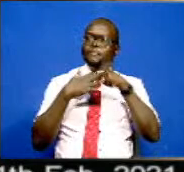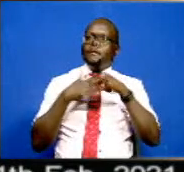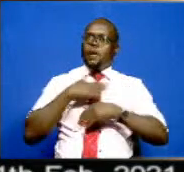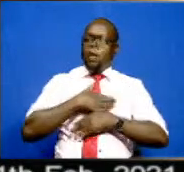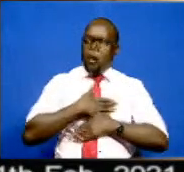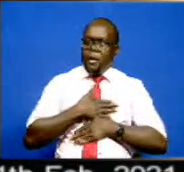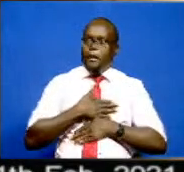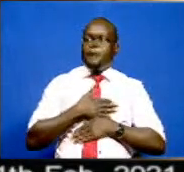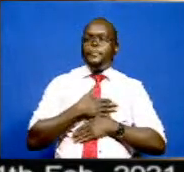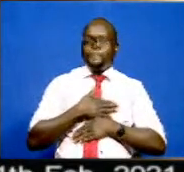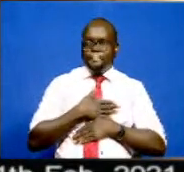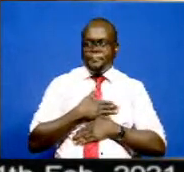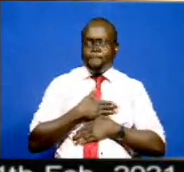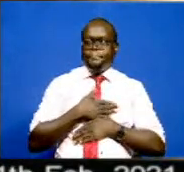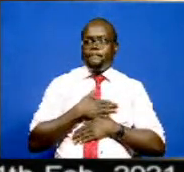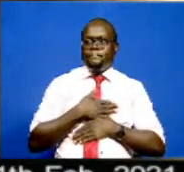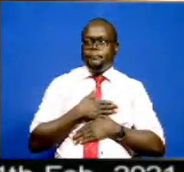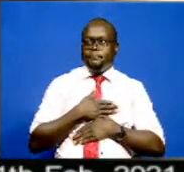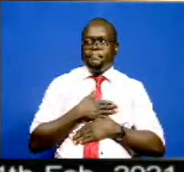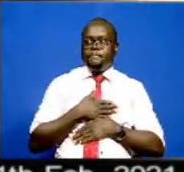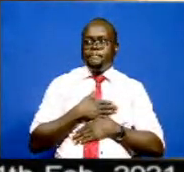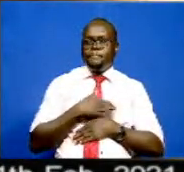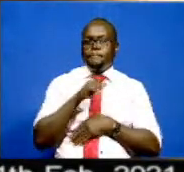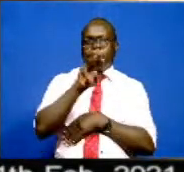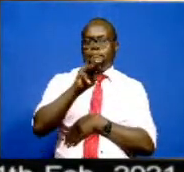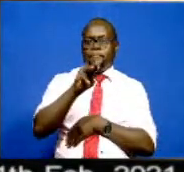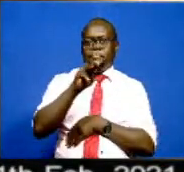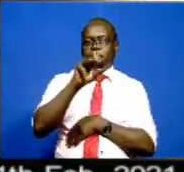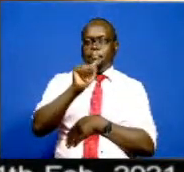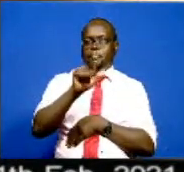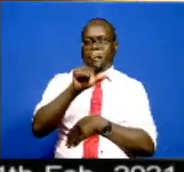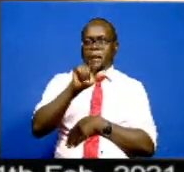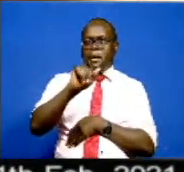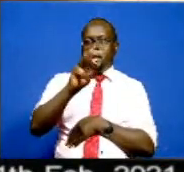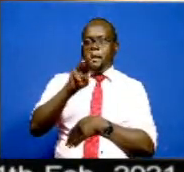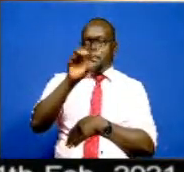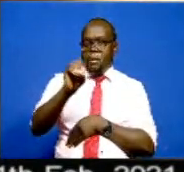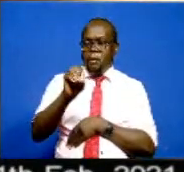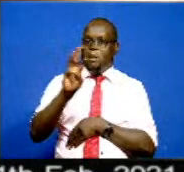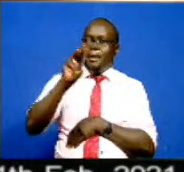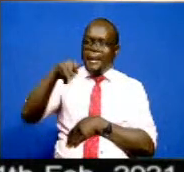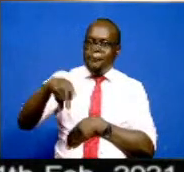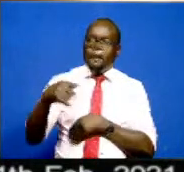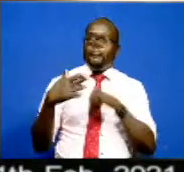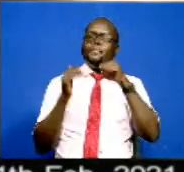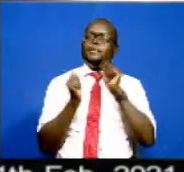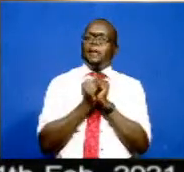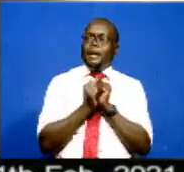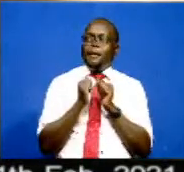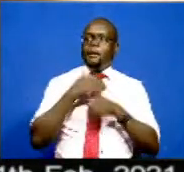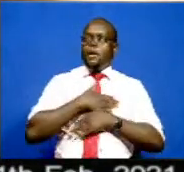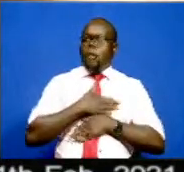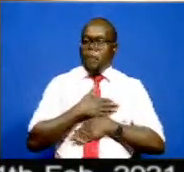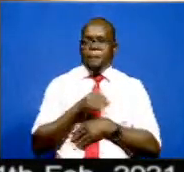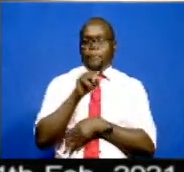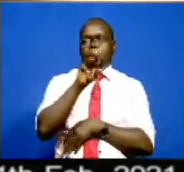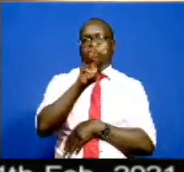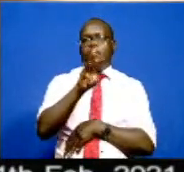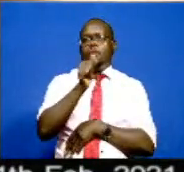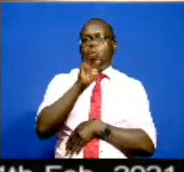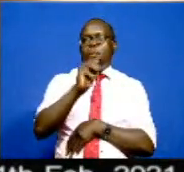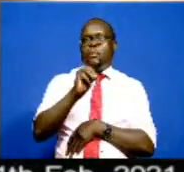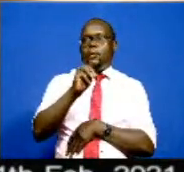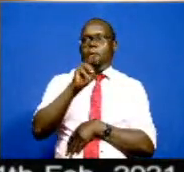Honorable Marcelino Malimo Albele, MP, the Honorable Emmanuel Wangwe,